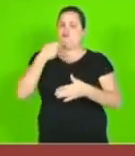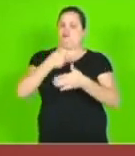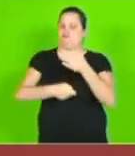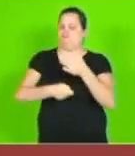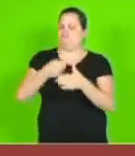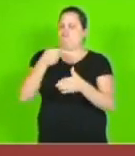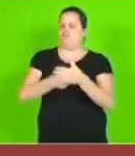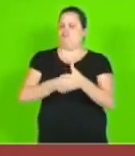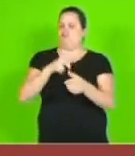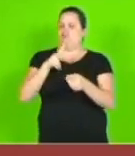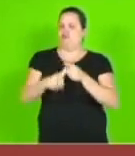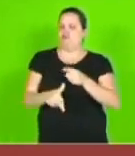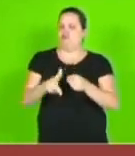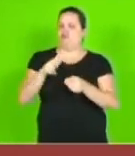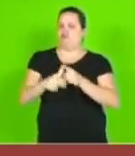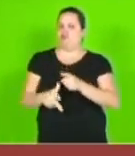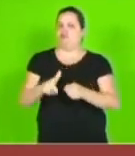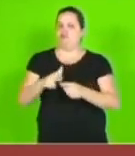we are fighting against this.